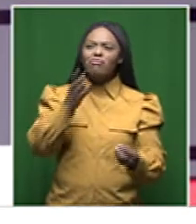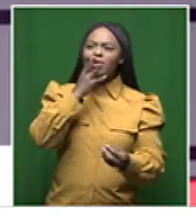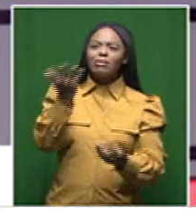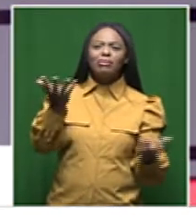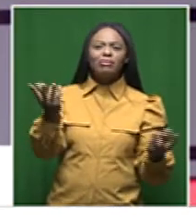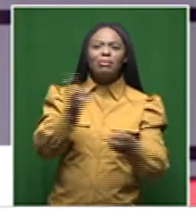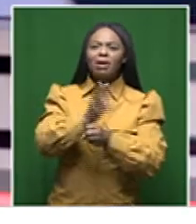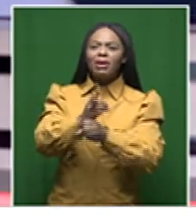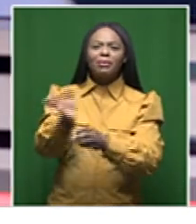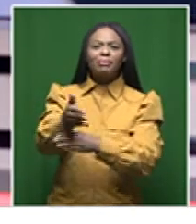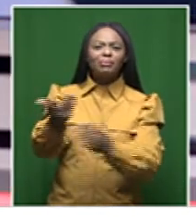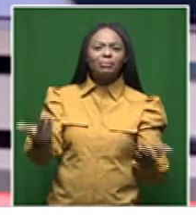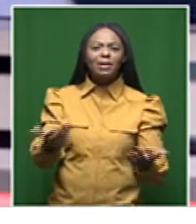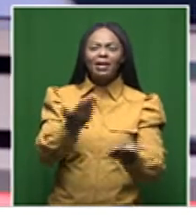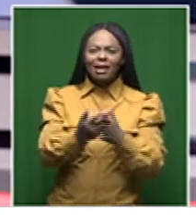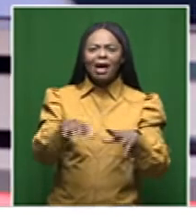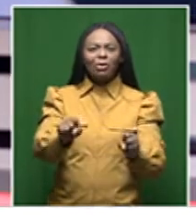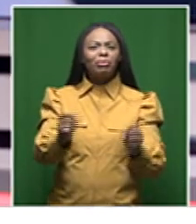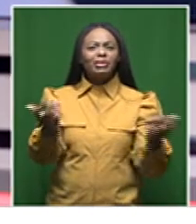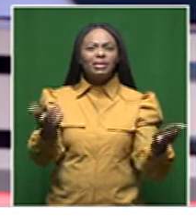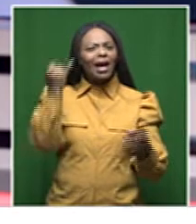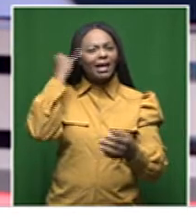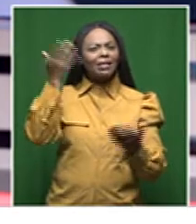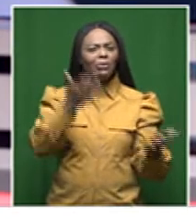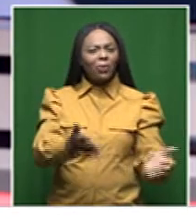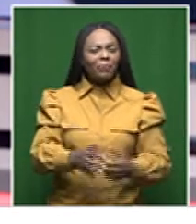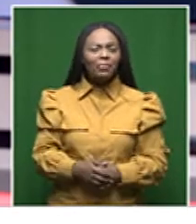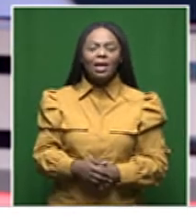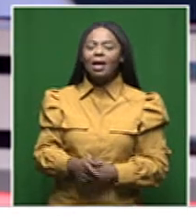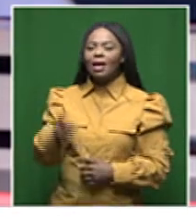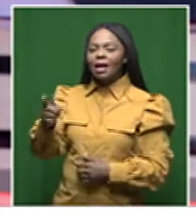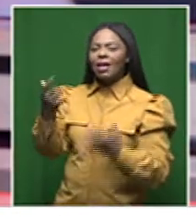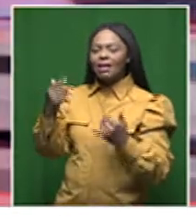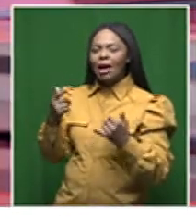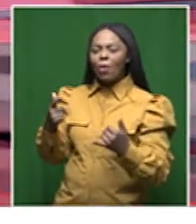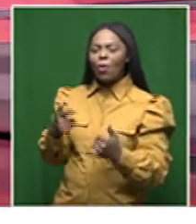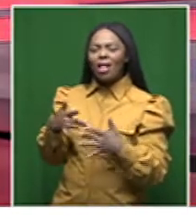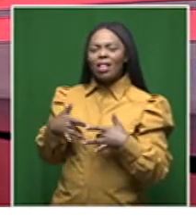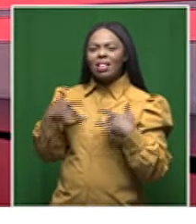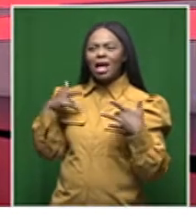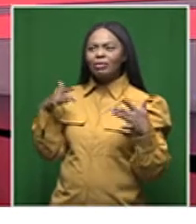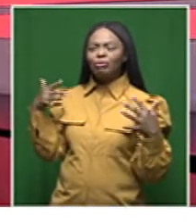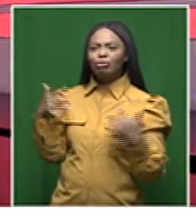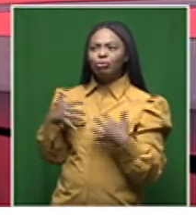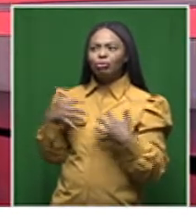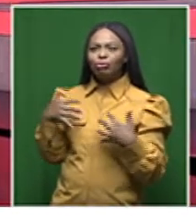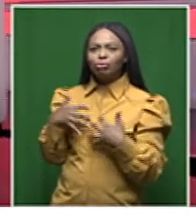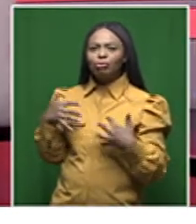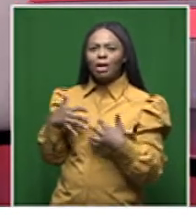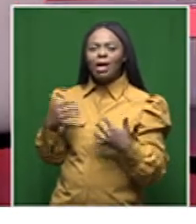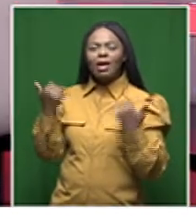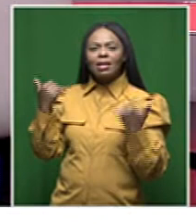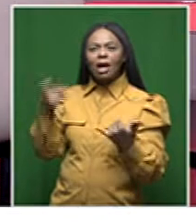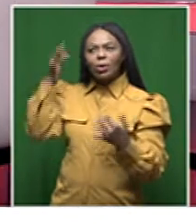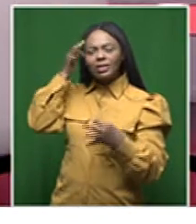that. Let's talk about the film. So here you are going through this major life trauma of finding all of this out. And you decide, I